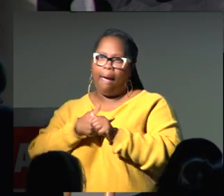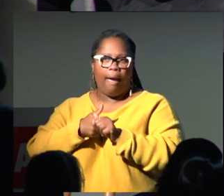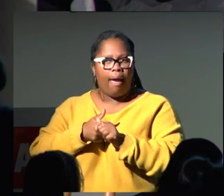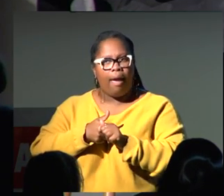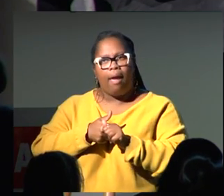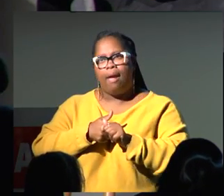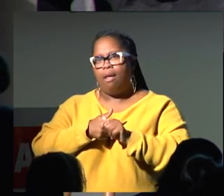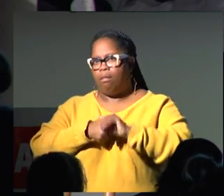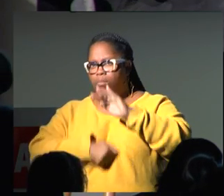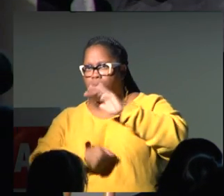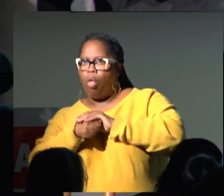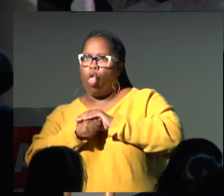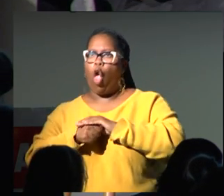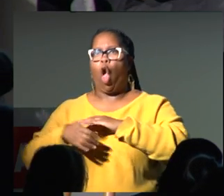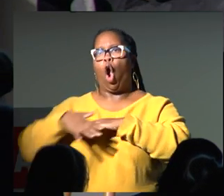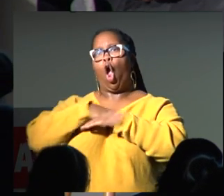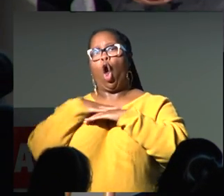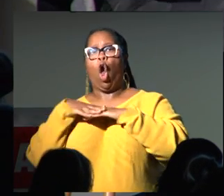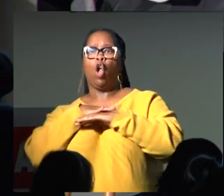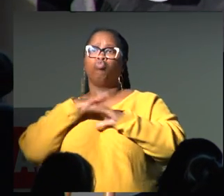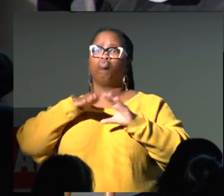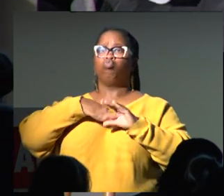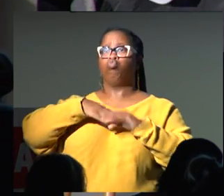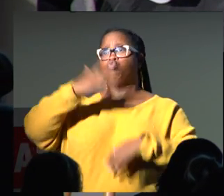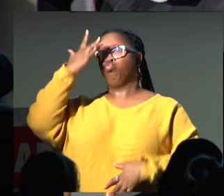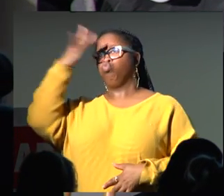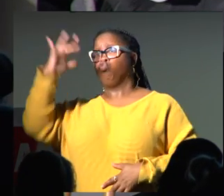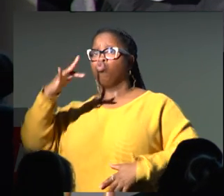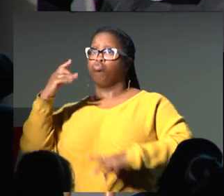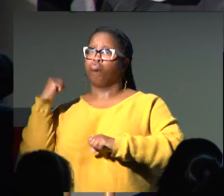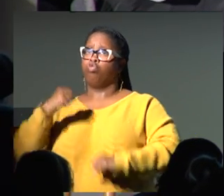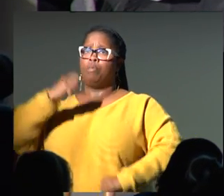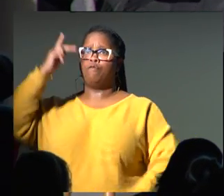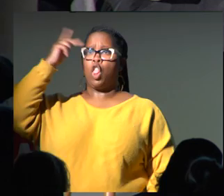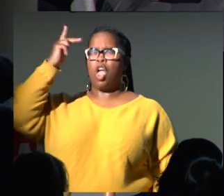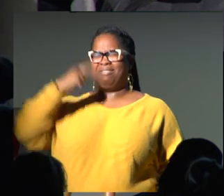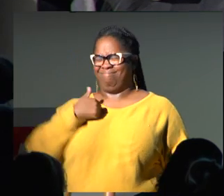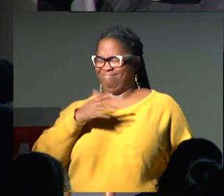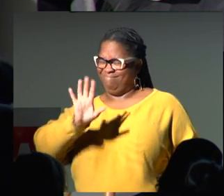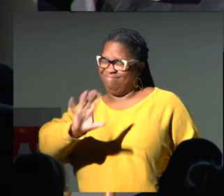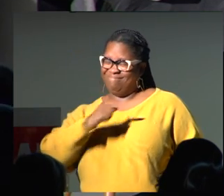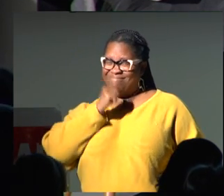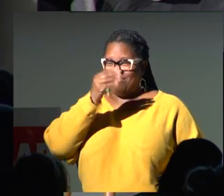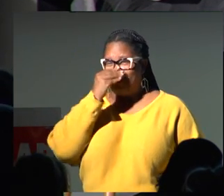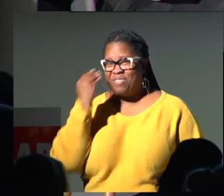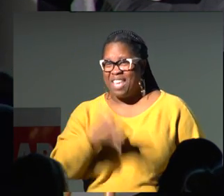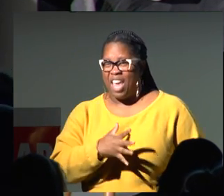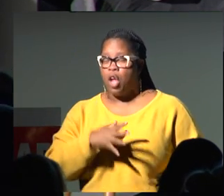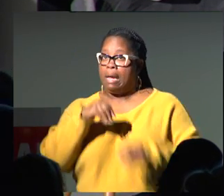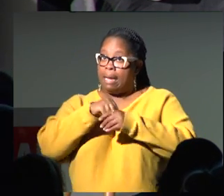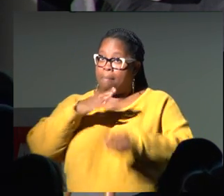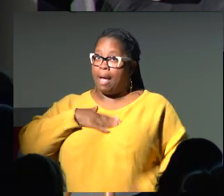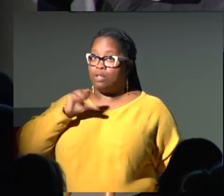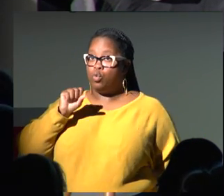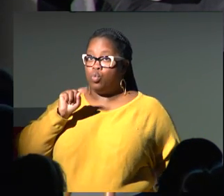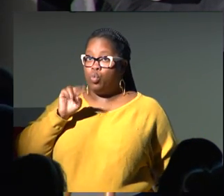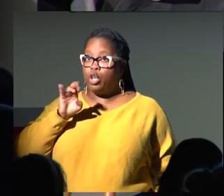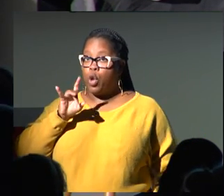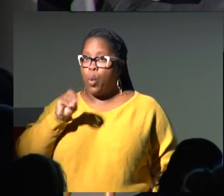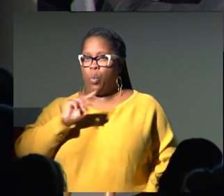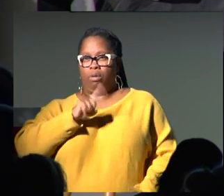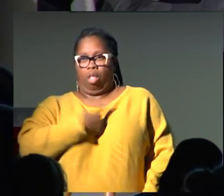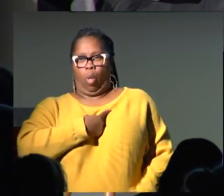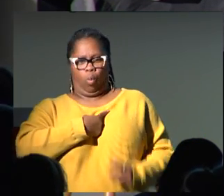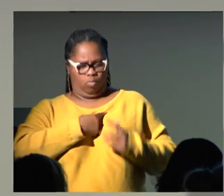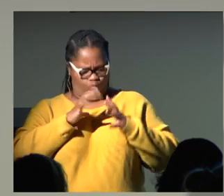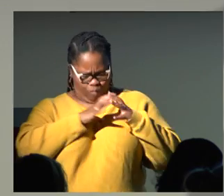of intellectual talk. Or deep philosophy, it ain't about that. When I'm in my studio, I'm wrestling with me. I'm not